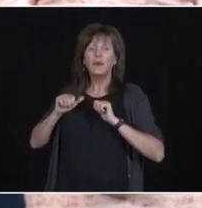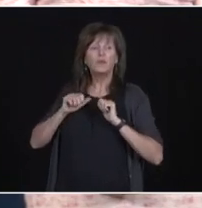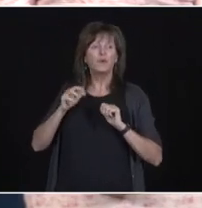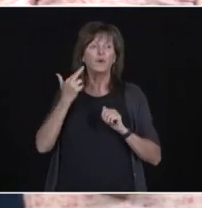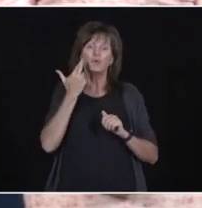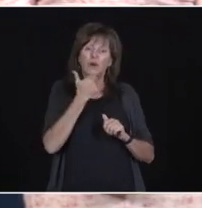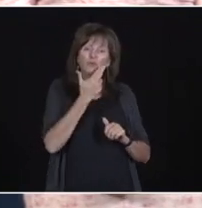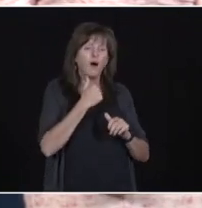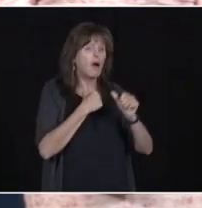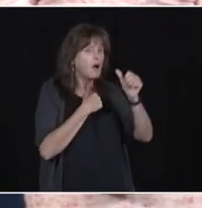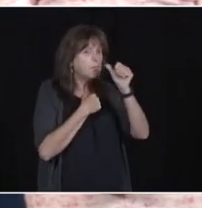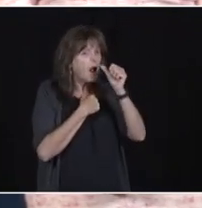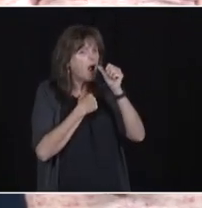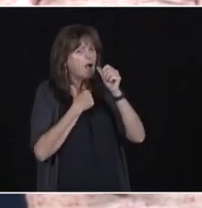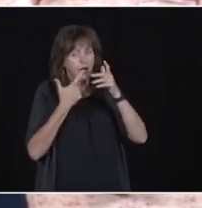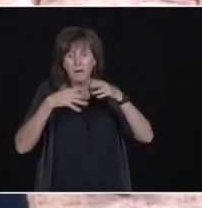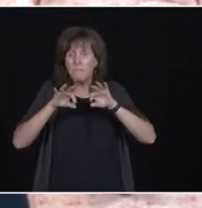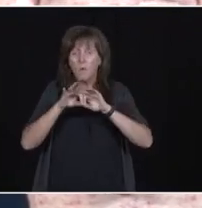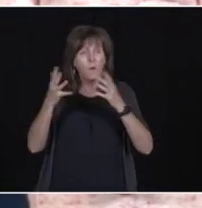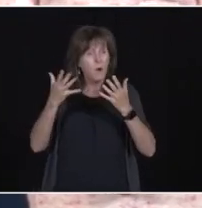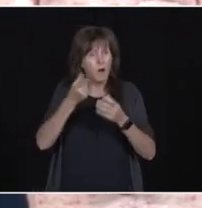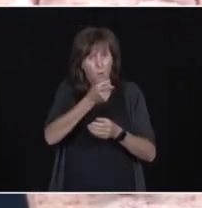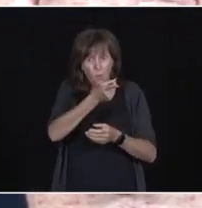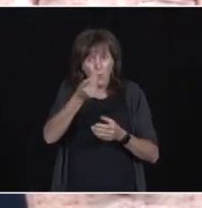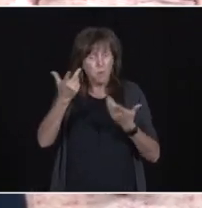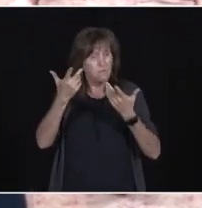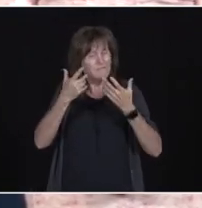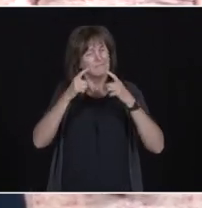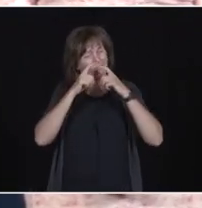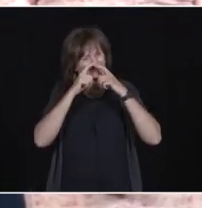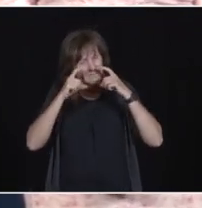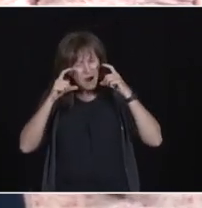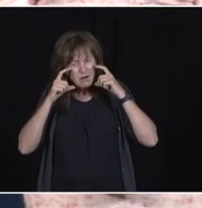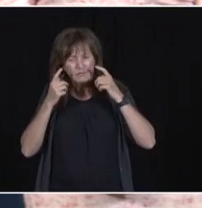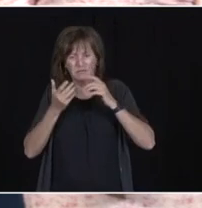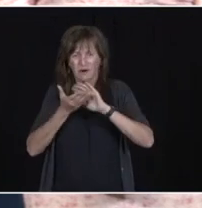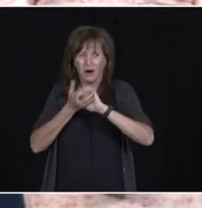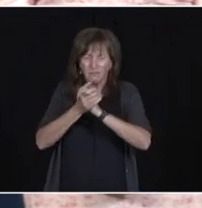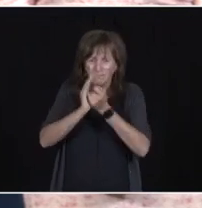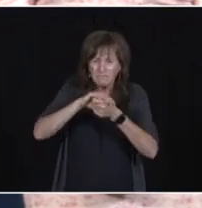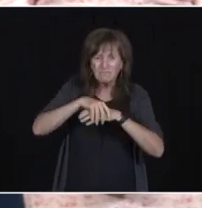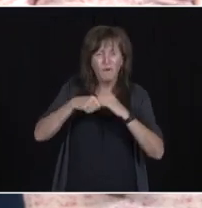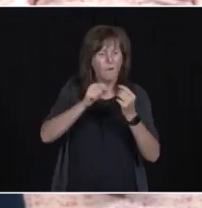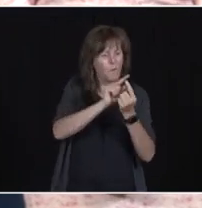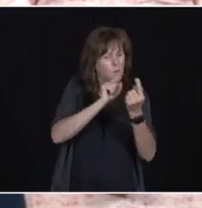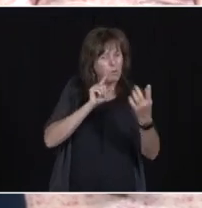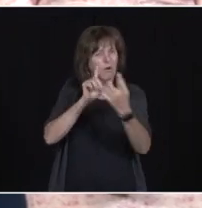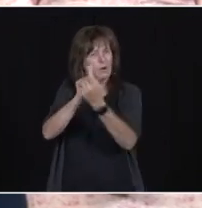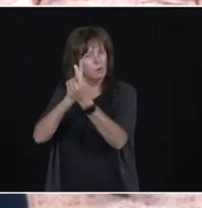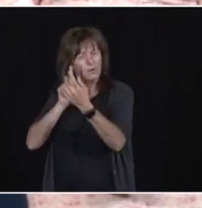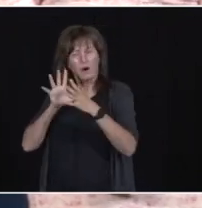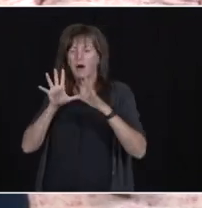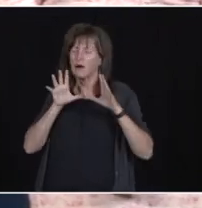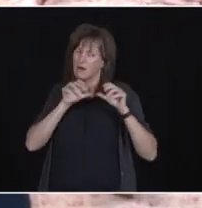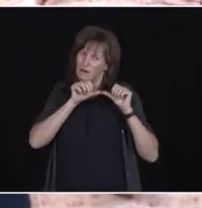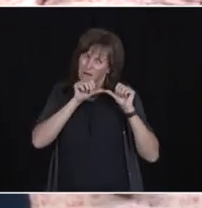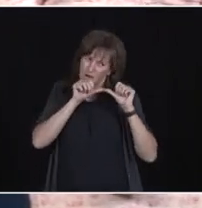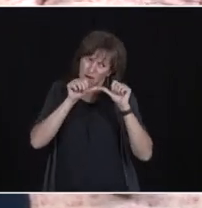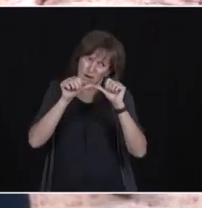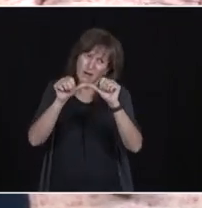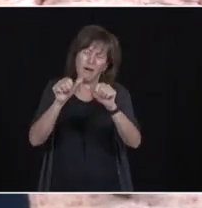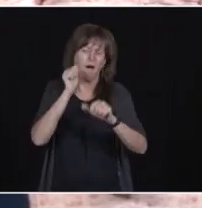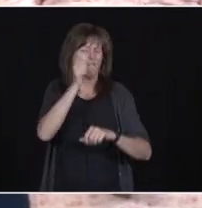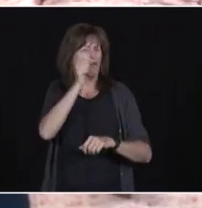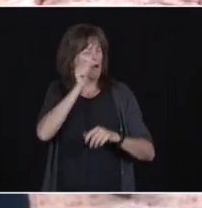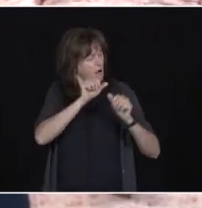vigilant. Wear a face covering, practice physical distancing, and wash your hands. And don't,